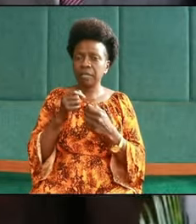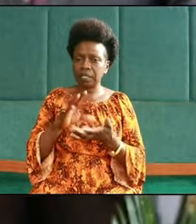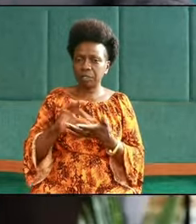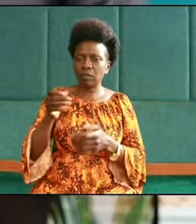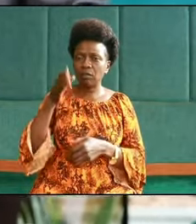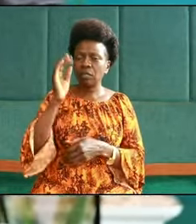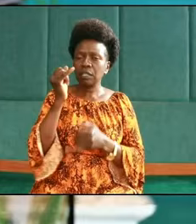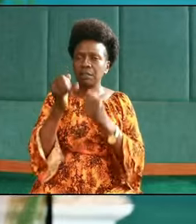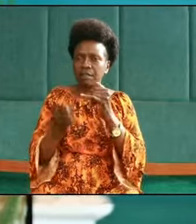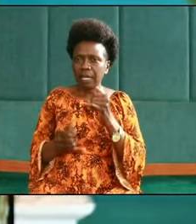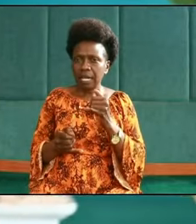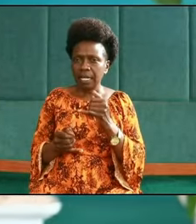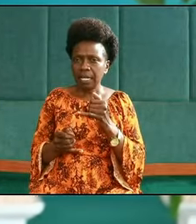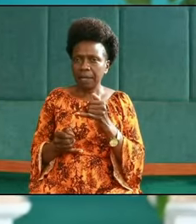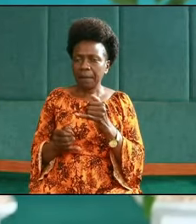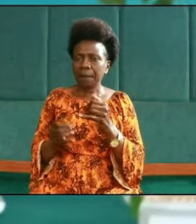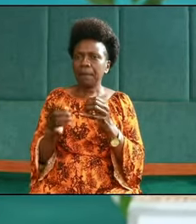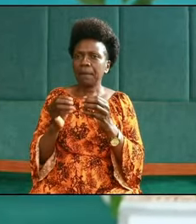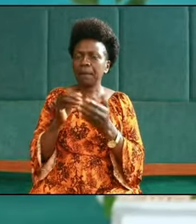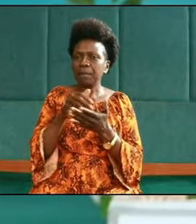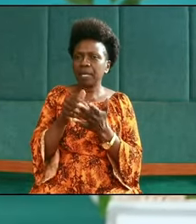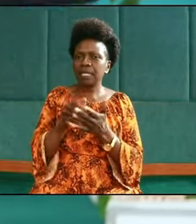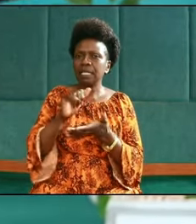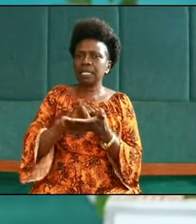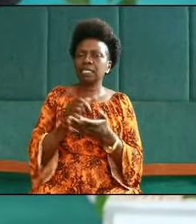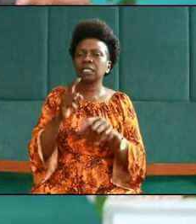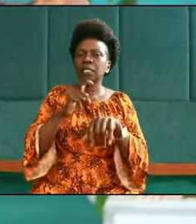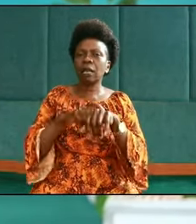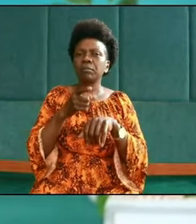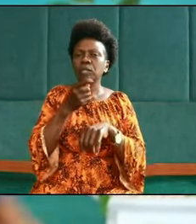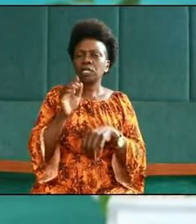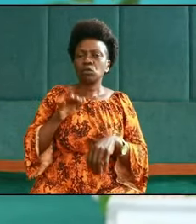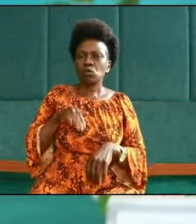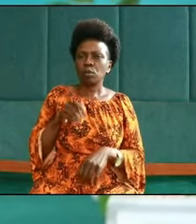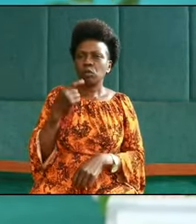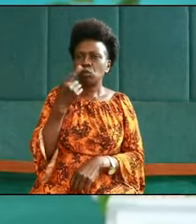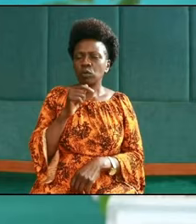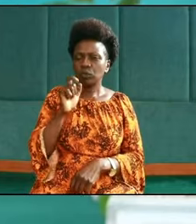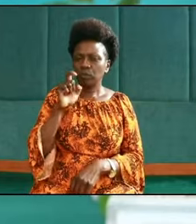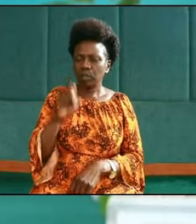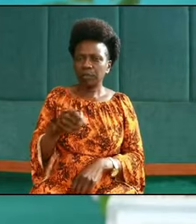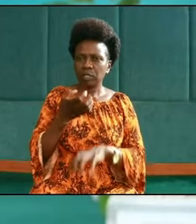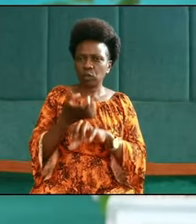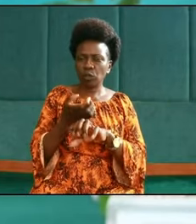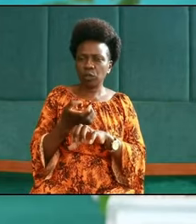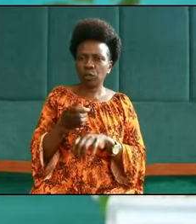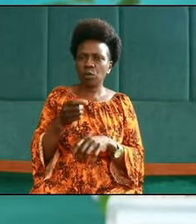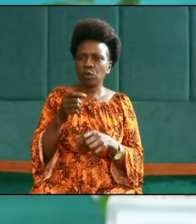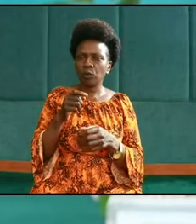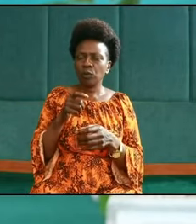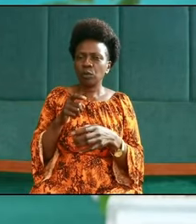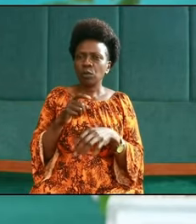It finally meant that when this woman who was supposed to be stoned, when